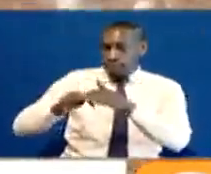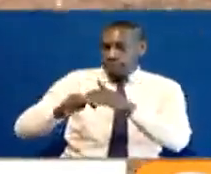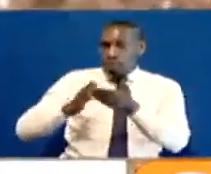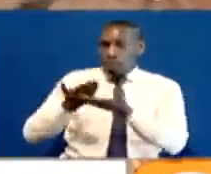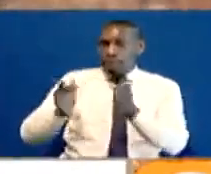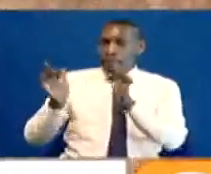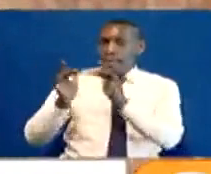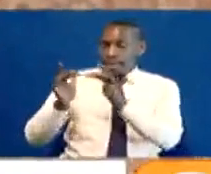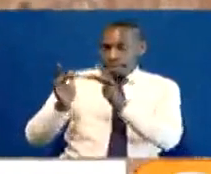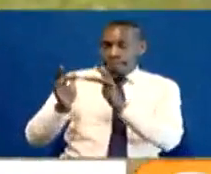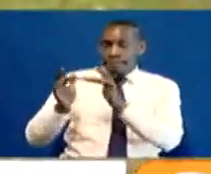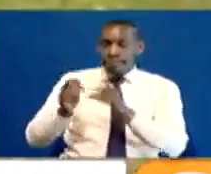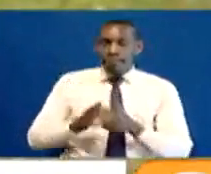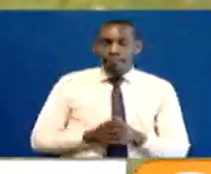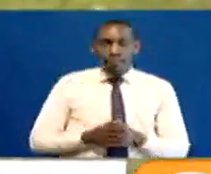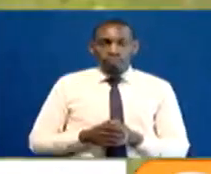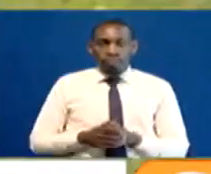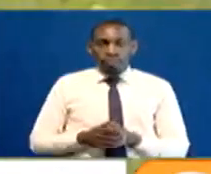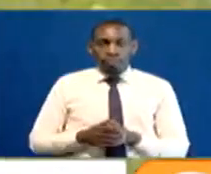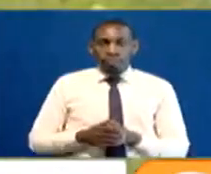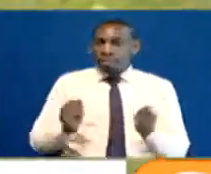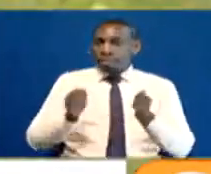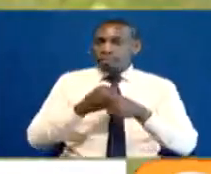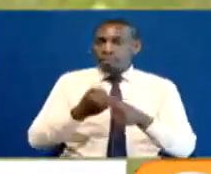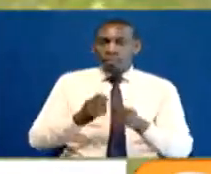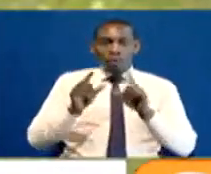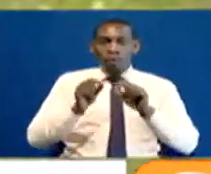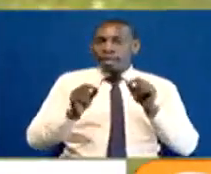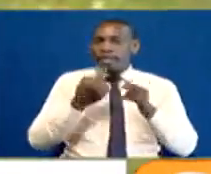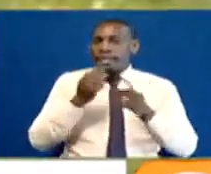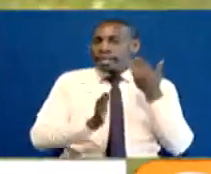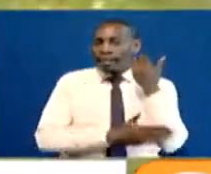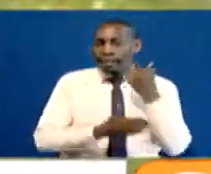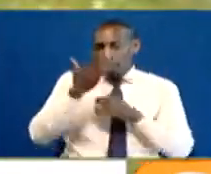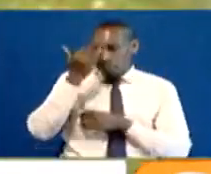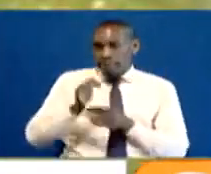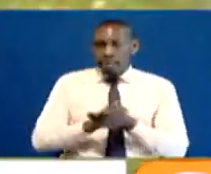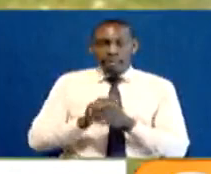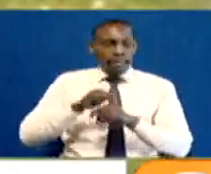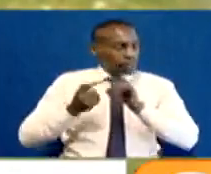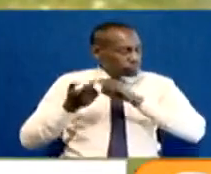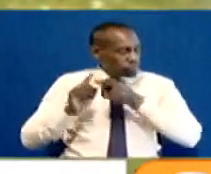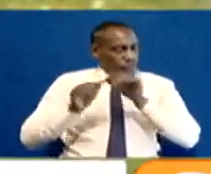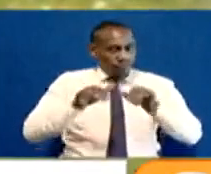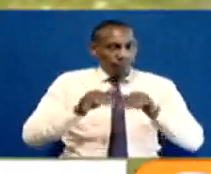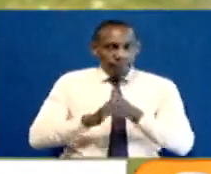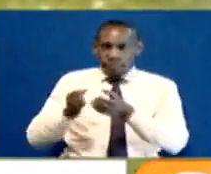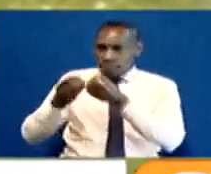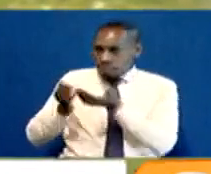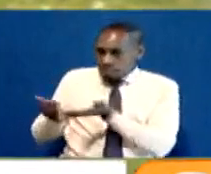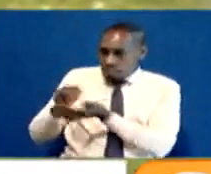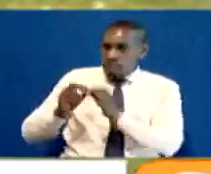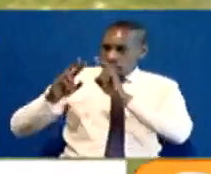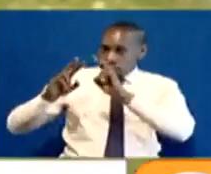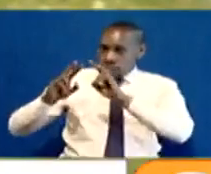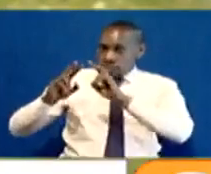the online platforms. Siwezi sema ni mbaya maana wakati nilifikiria kulima. Nilitoa hii information yote kwa